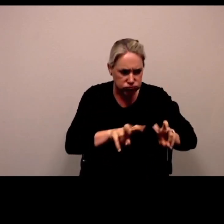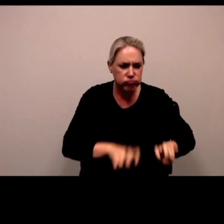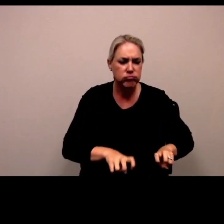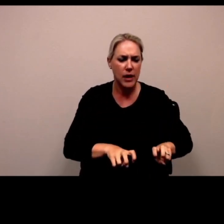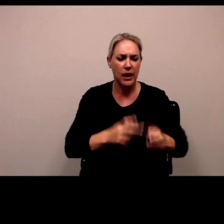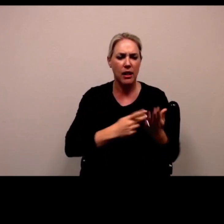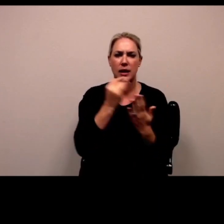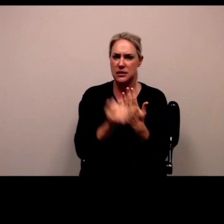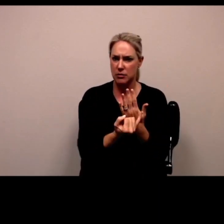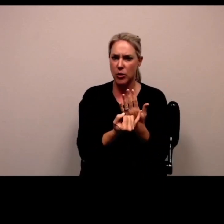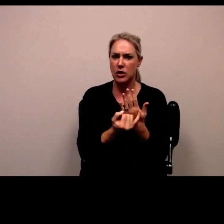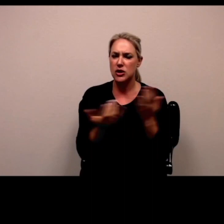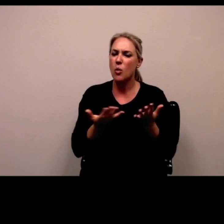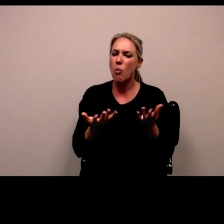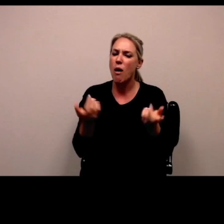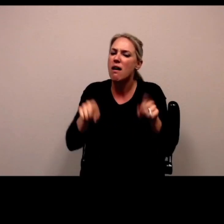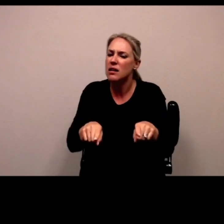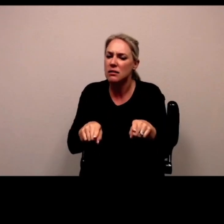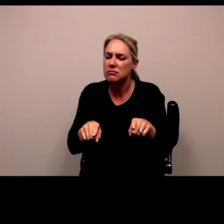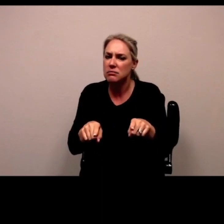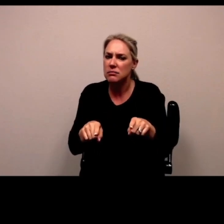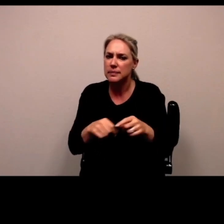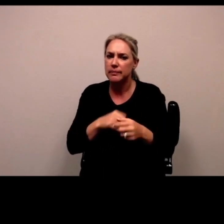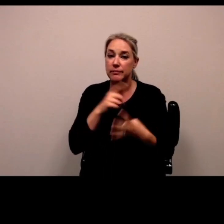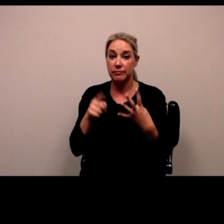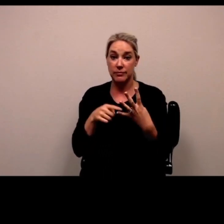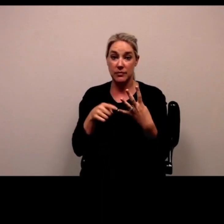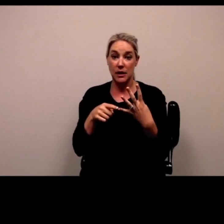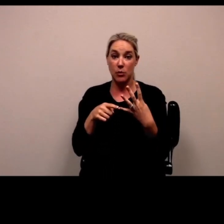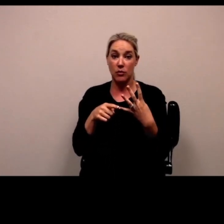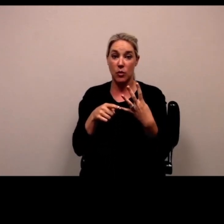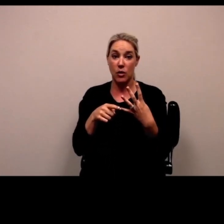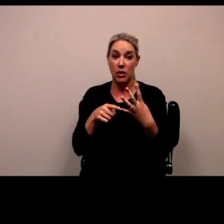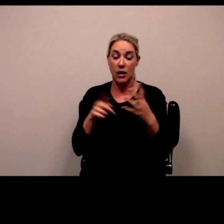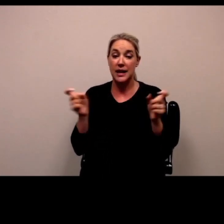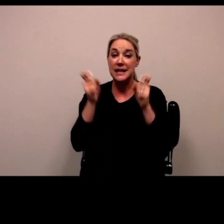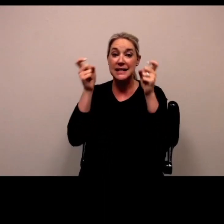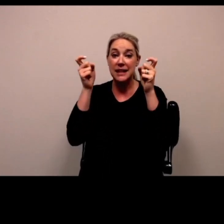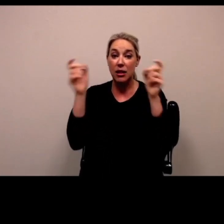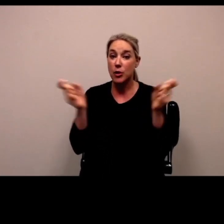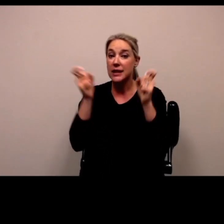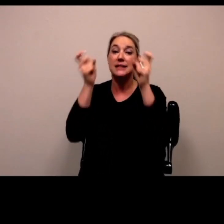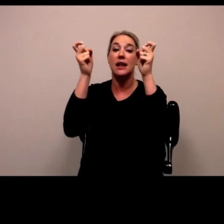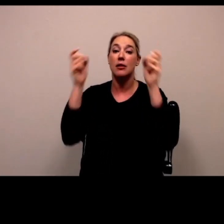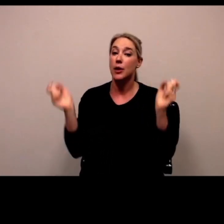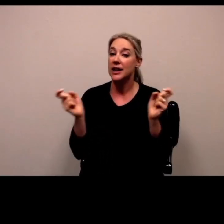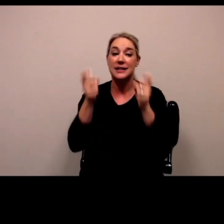coding perspective? And number four, always celebrate.